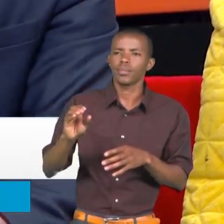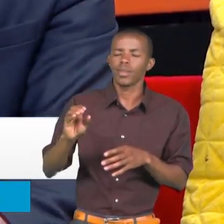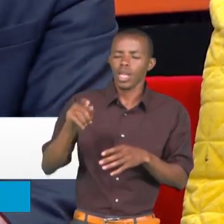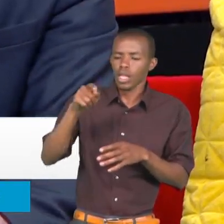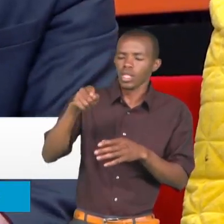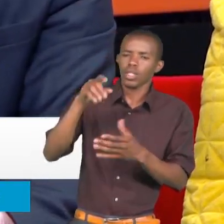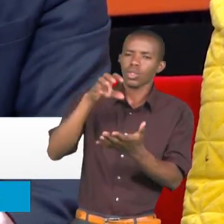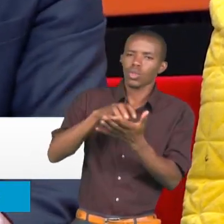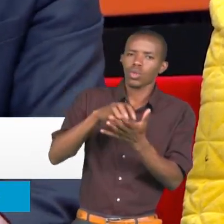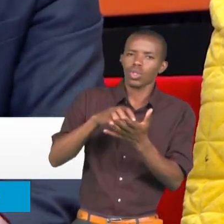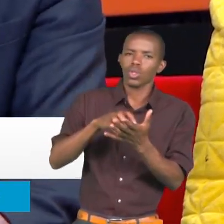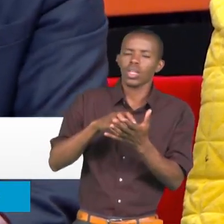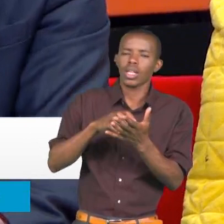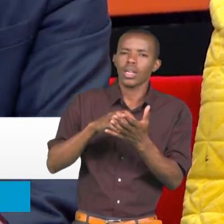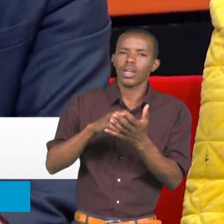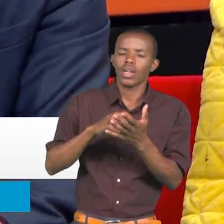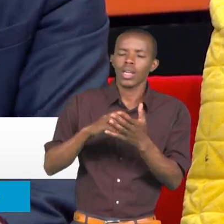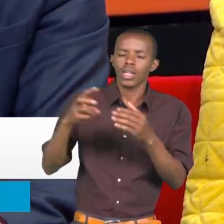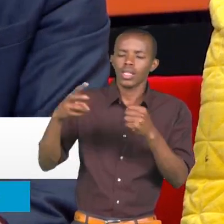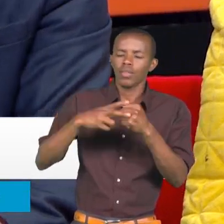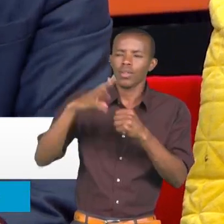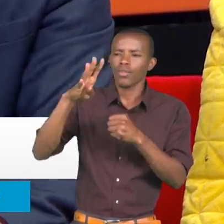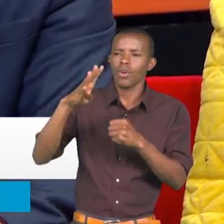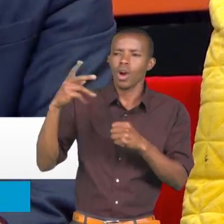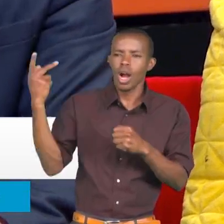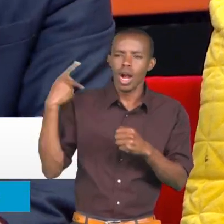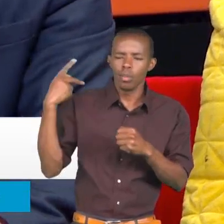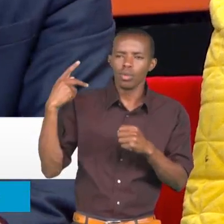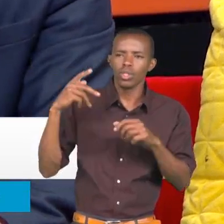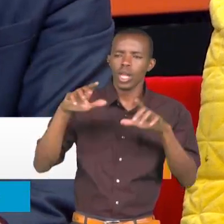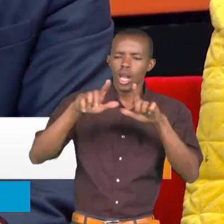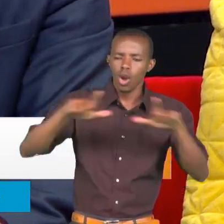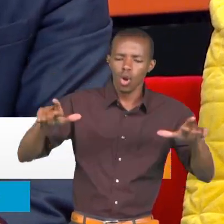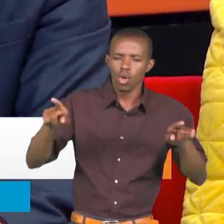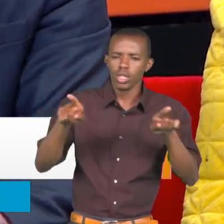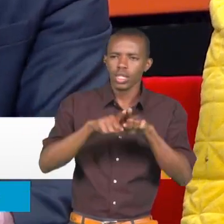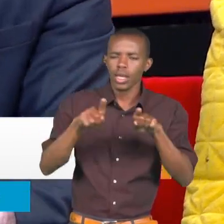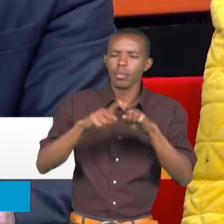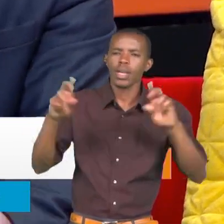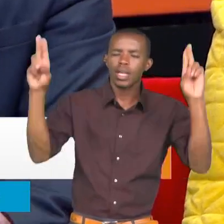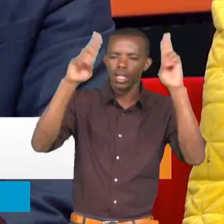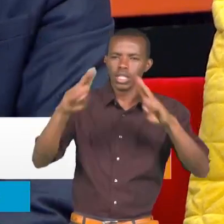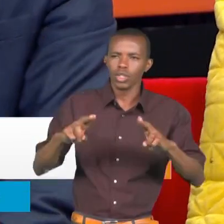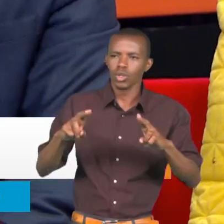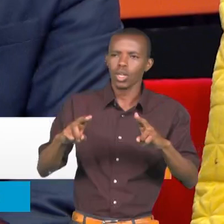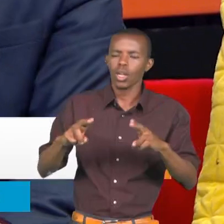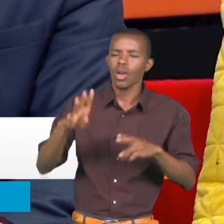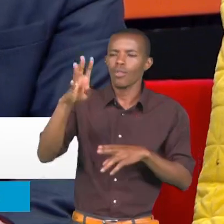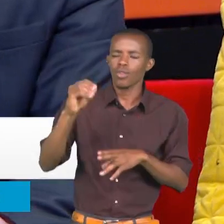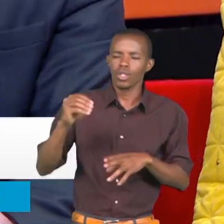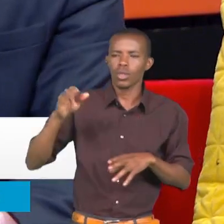this situation, in a study carried out, 74 couples by a team of local and international scientists, 40 women got